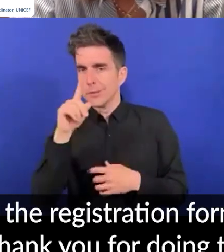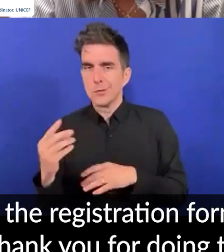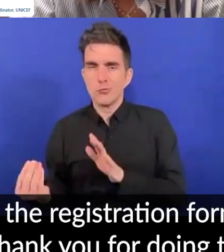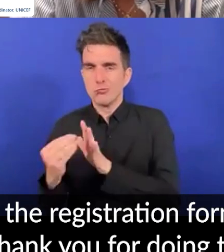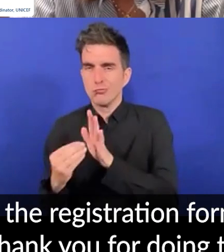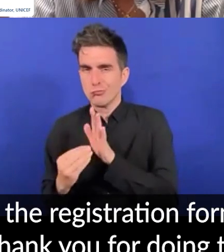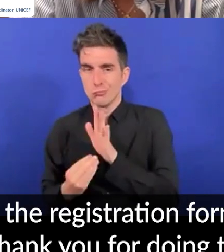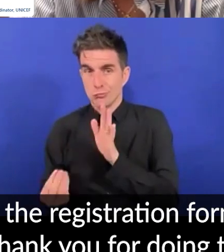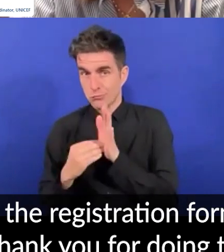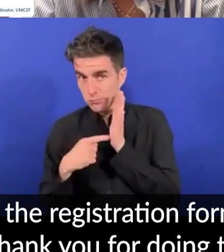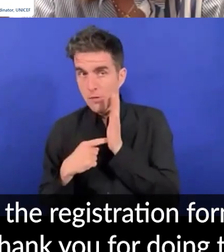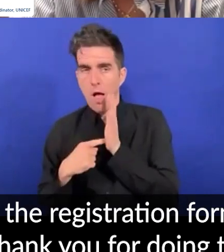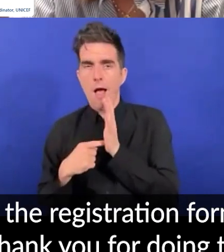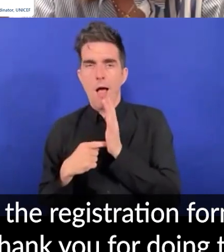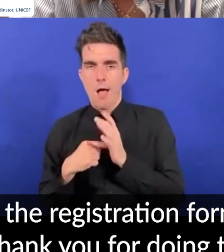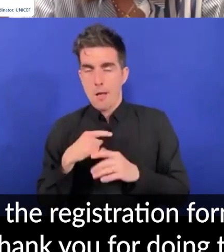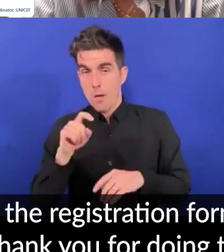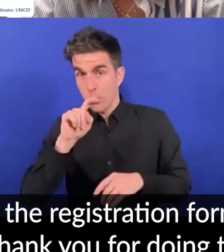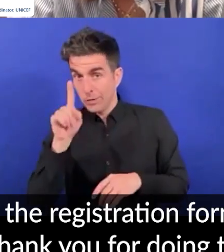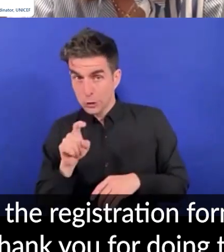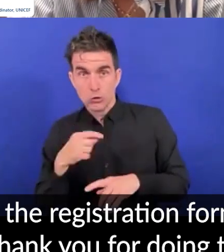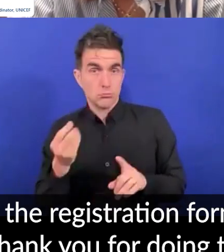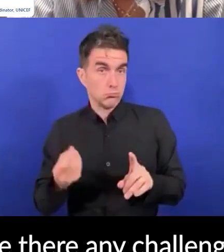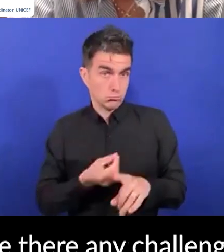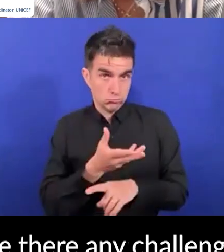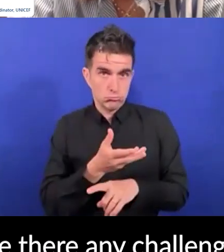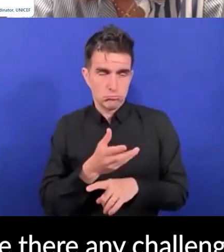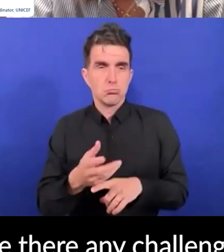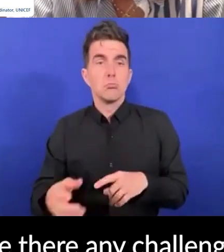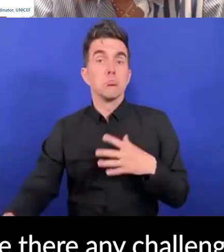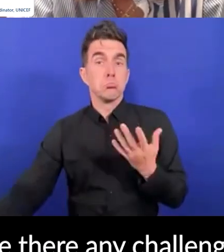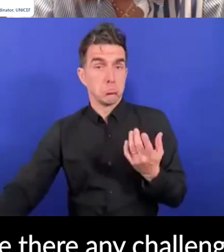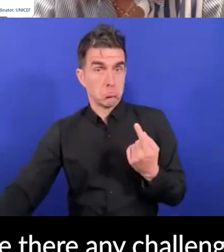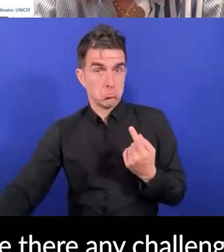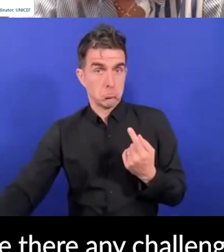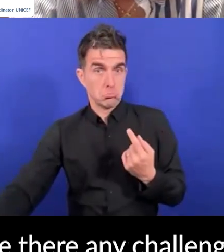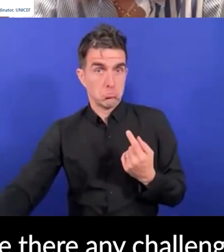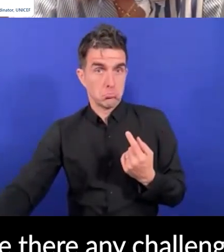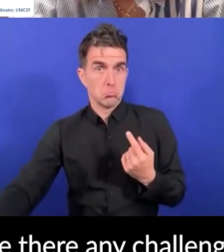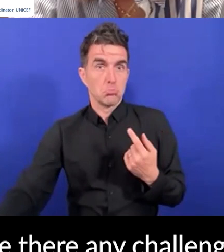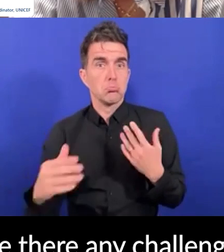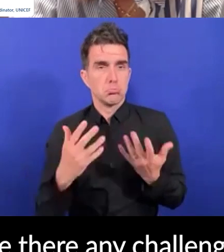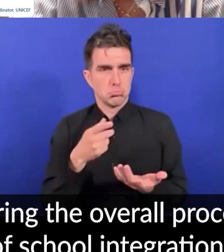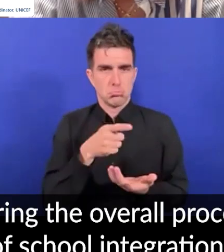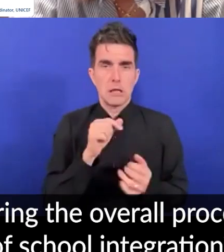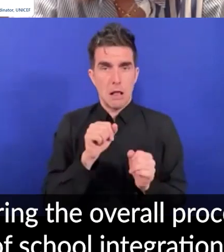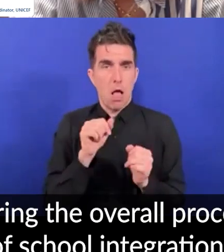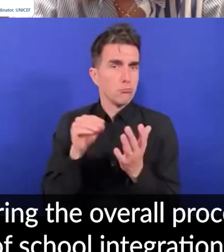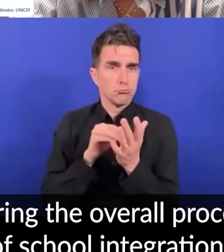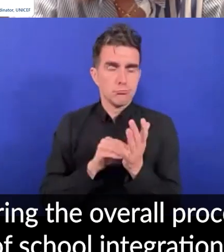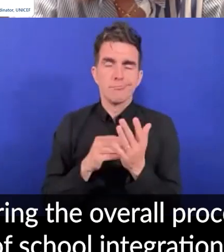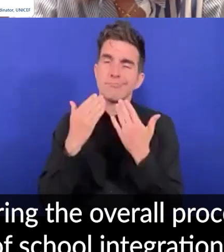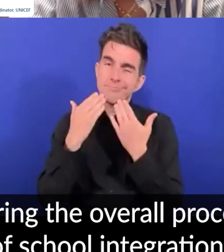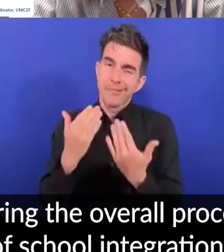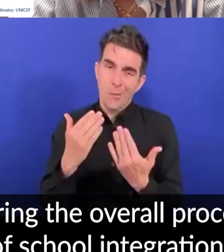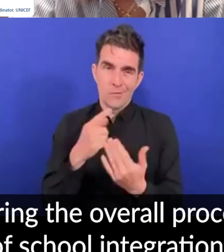registration form, so thank you for doing that. Anna, are there any challenges faced during the